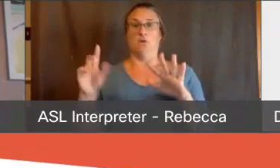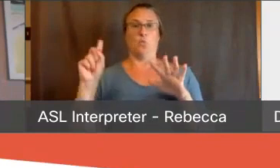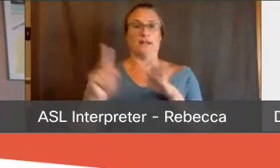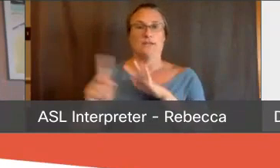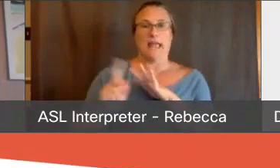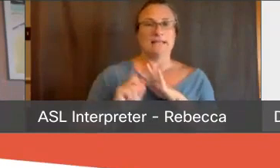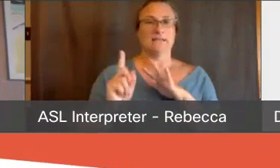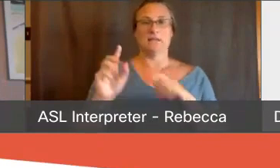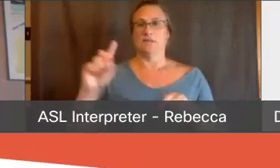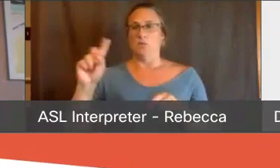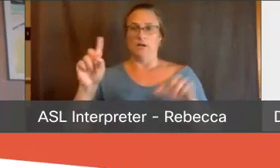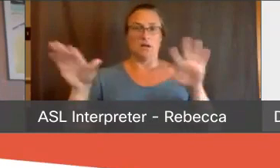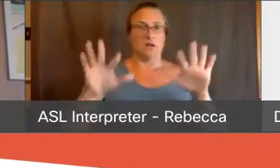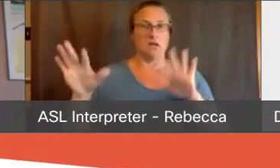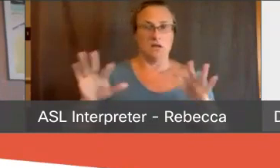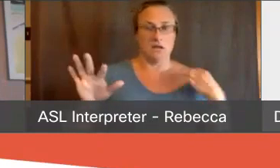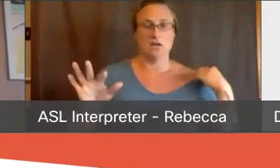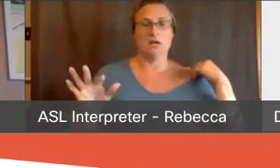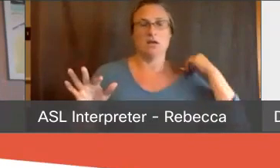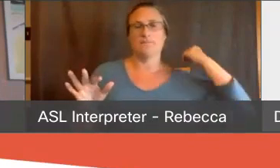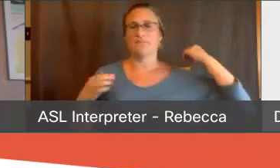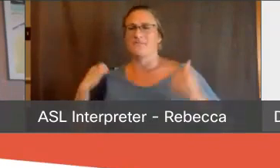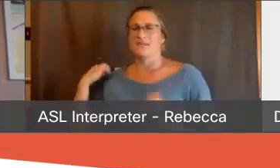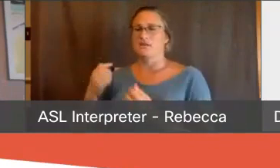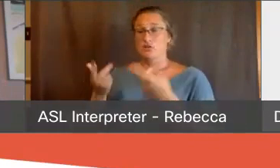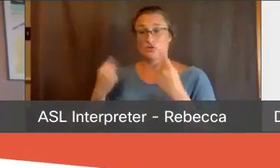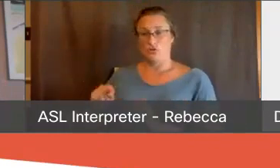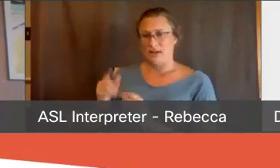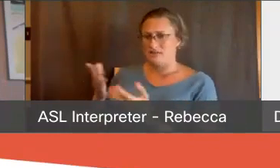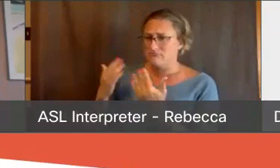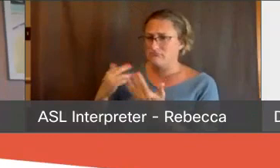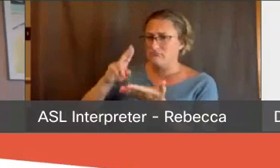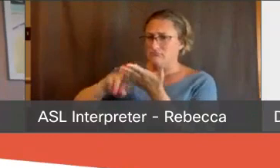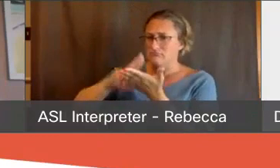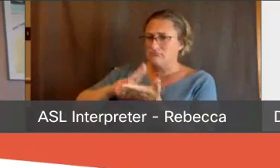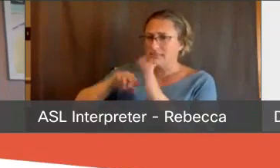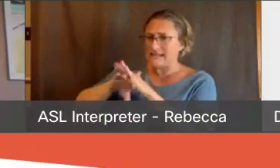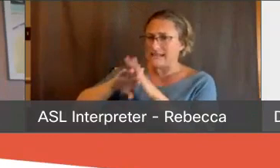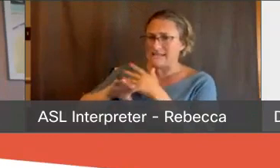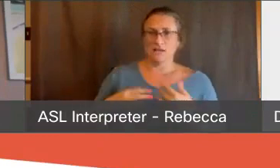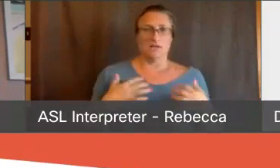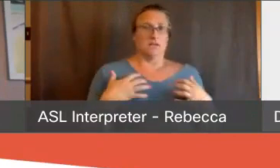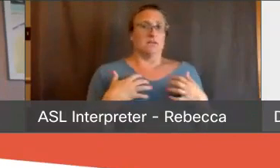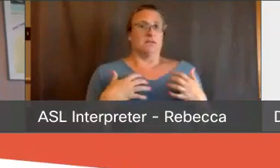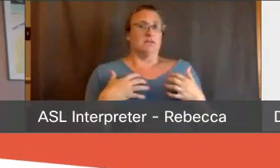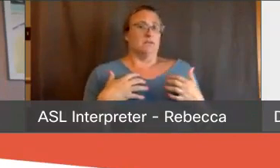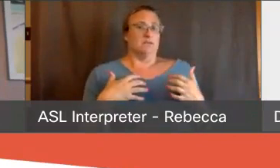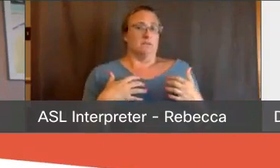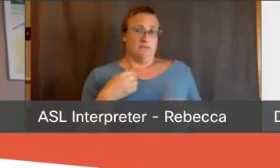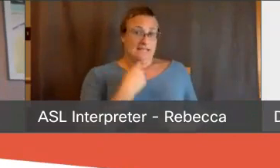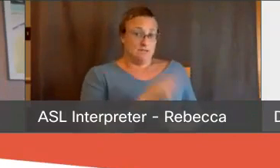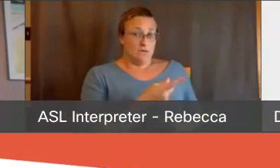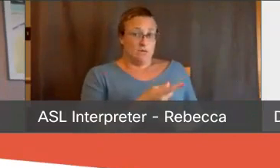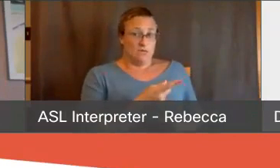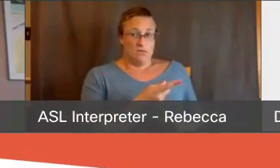exits were. And she was trying to complete the intake paperwork with him, and he was tense, and he had told her that. And